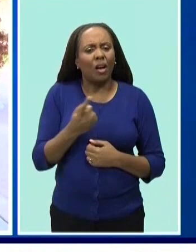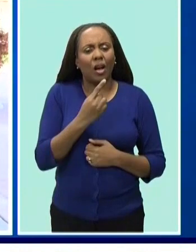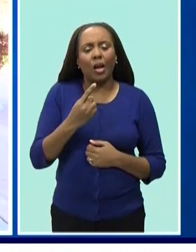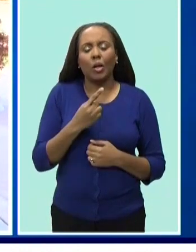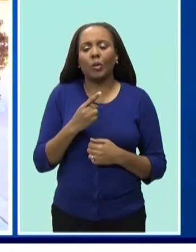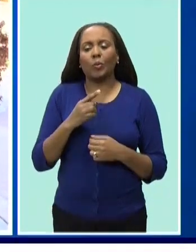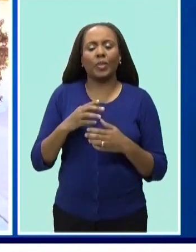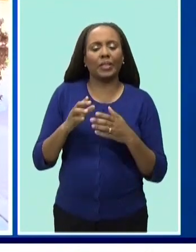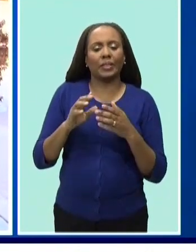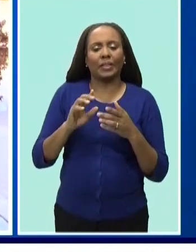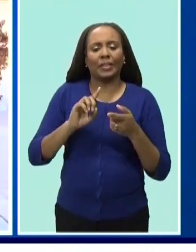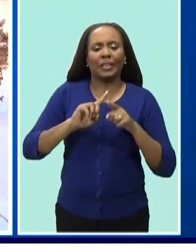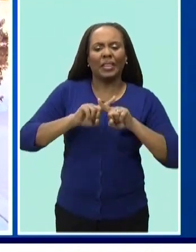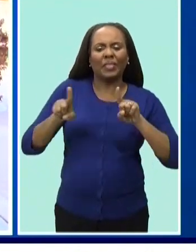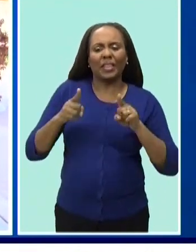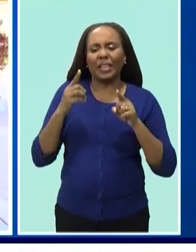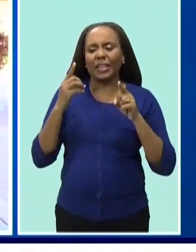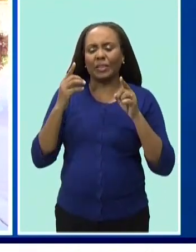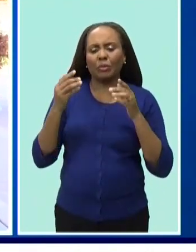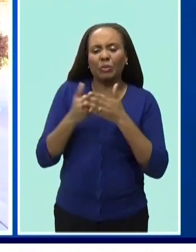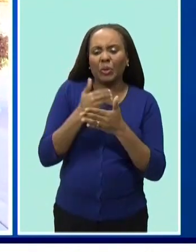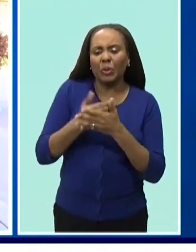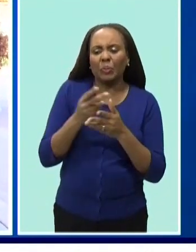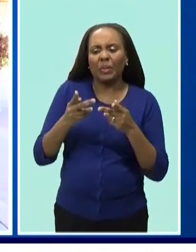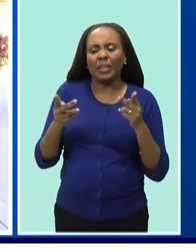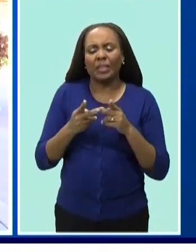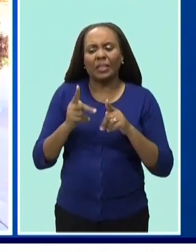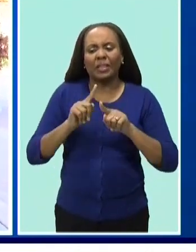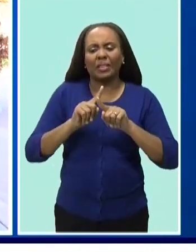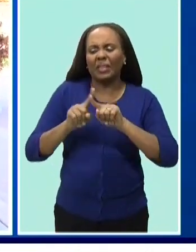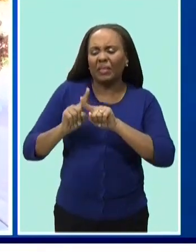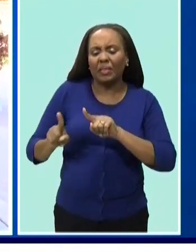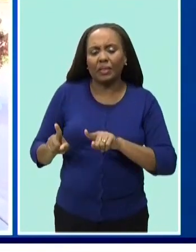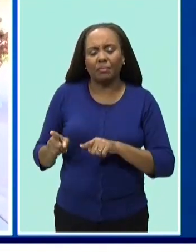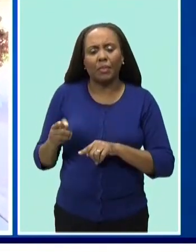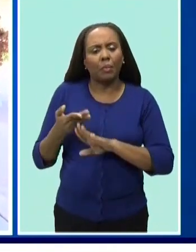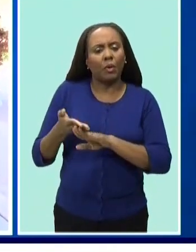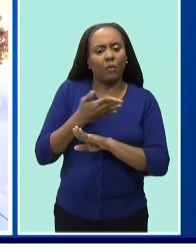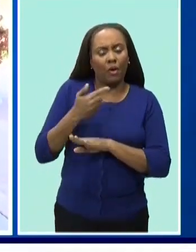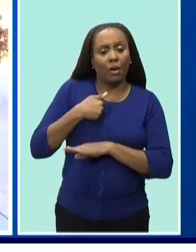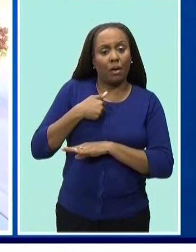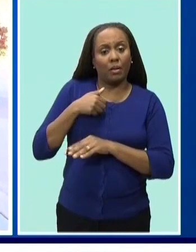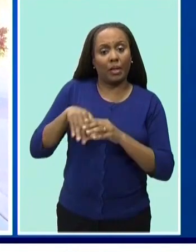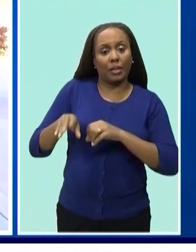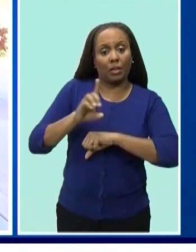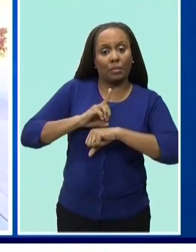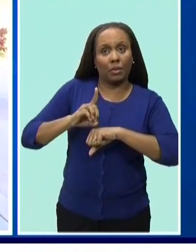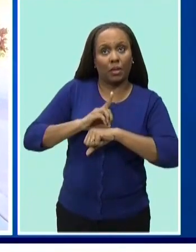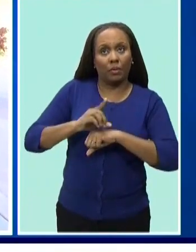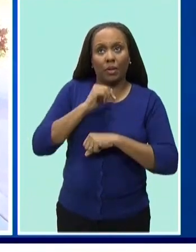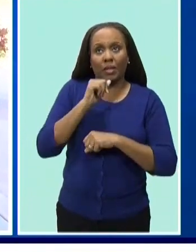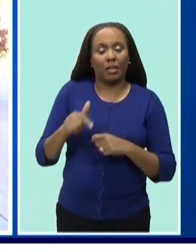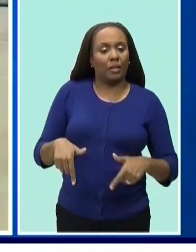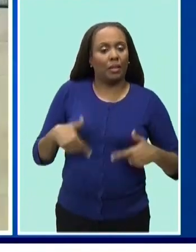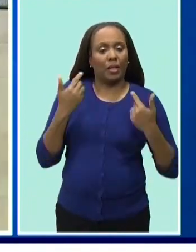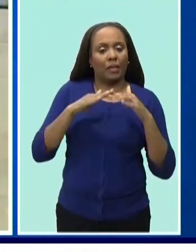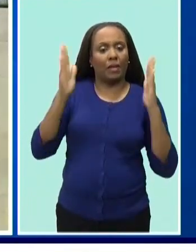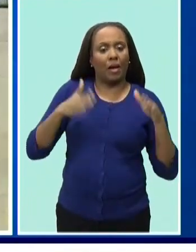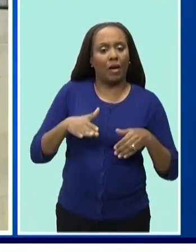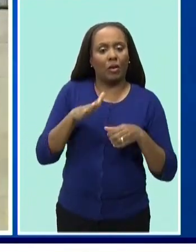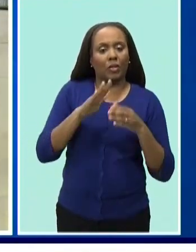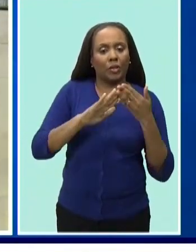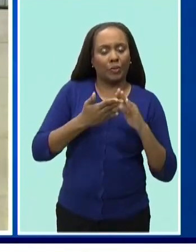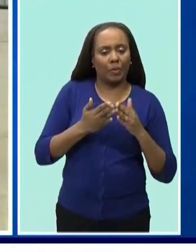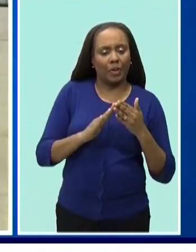getting adjusted, and it's different. I was also in Dominica, so we didn't live in a housing community like we do here,